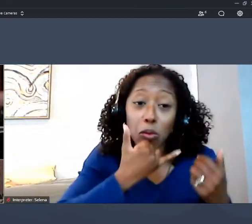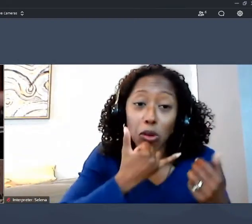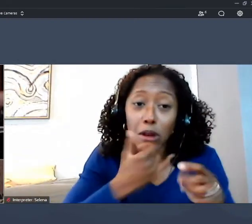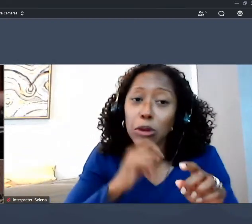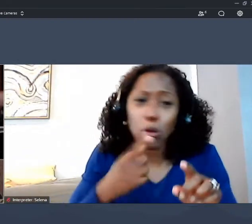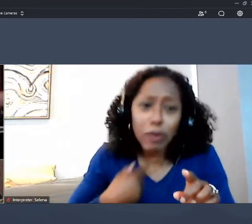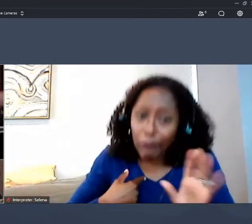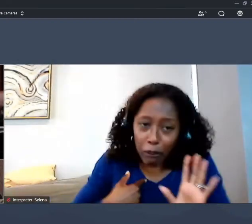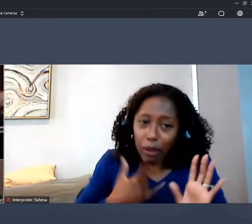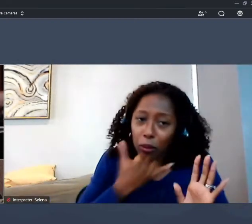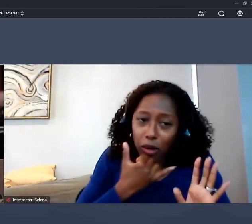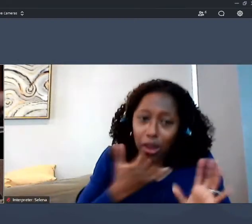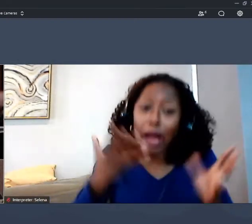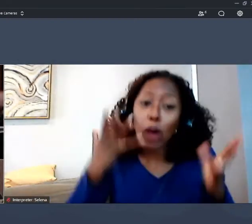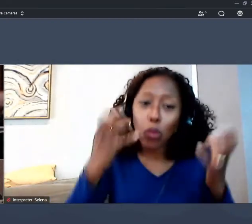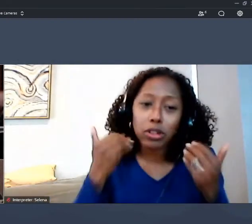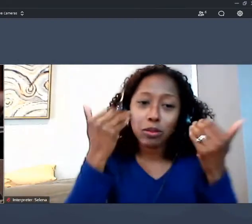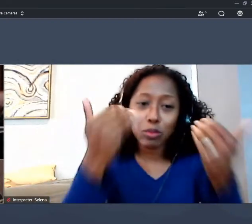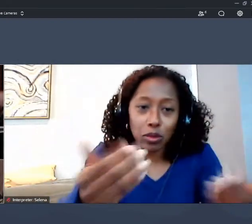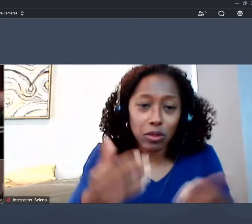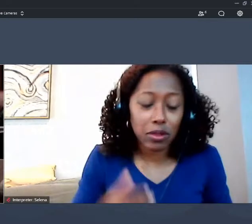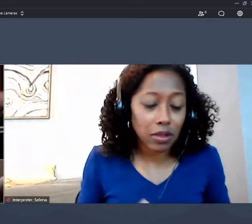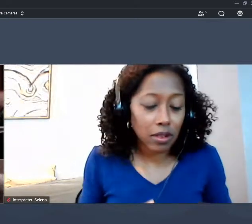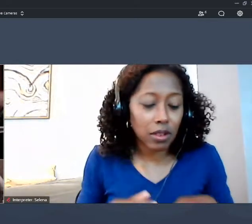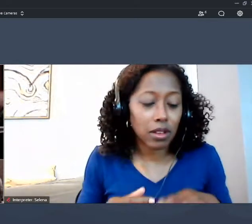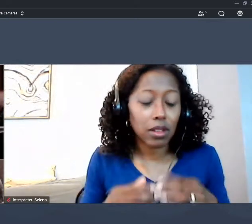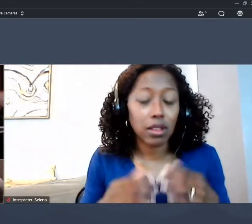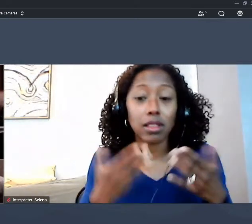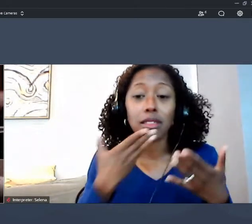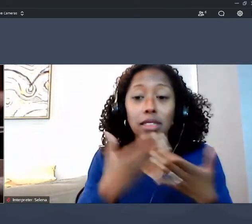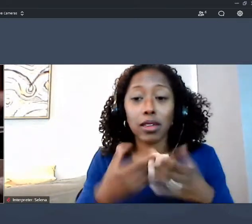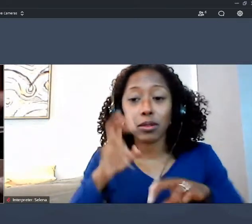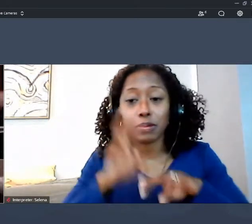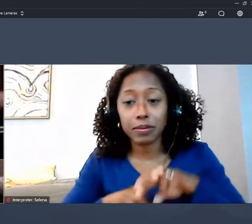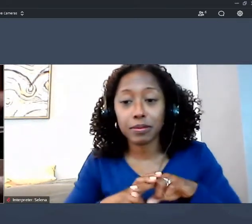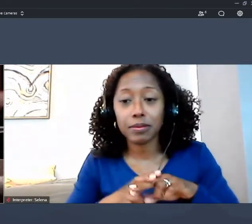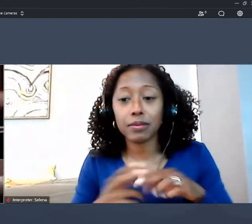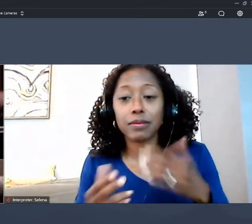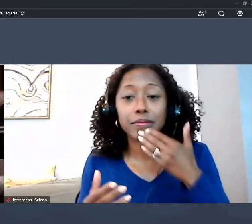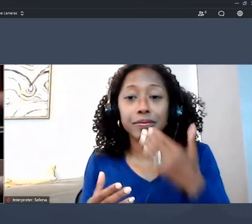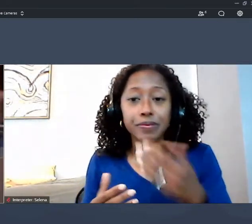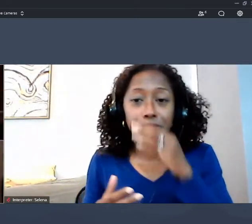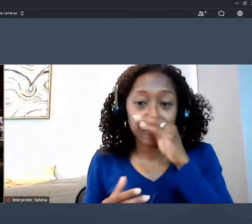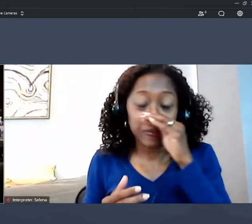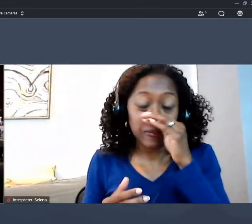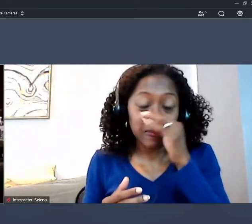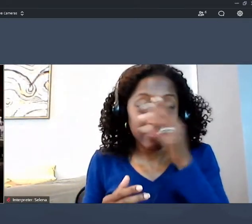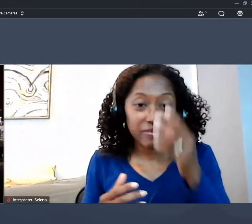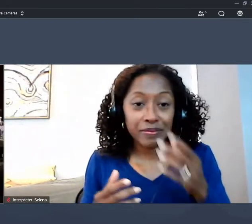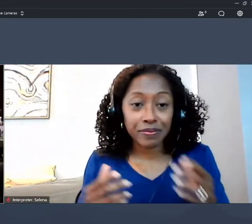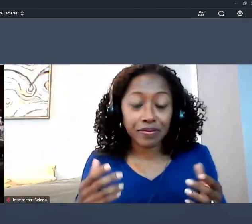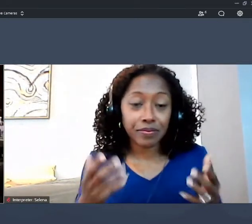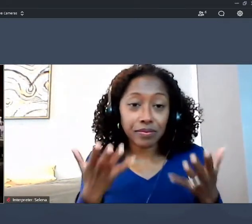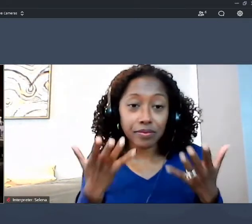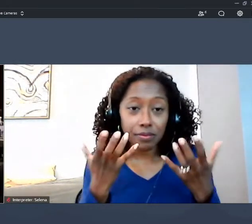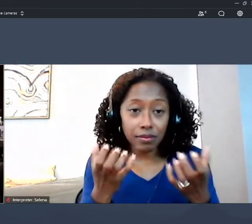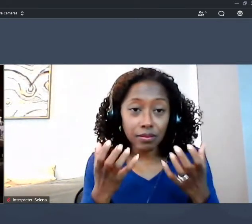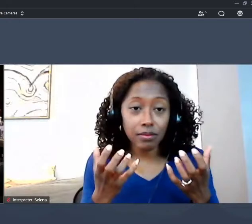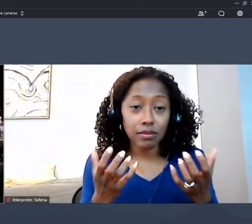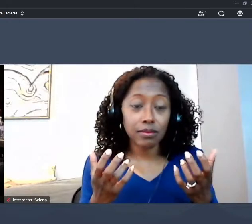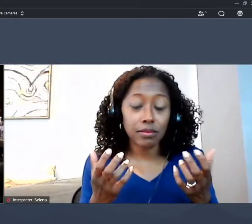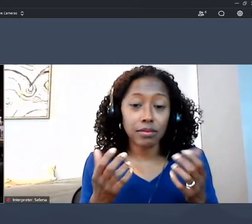recognized. Thank you, Mr. Chair. You know, one thing that I think we should consider is that we still have